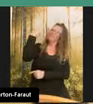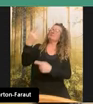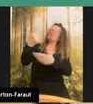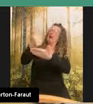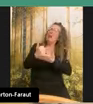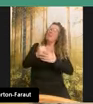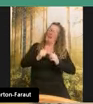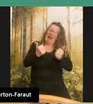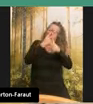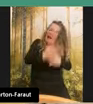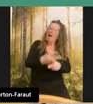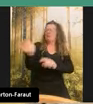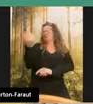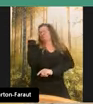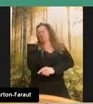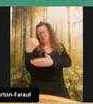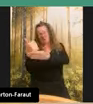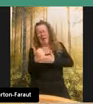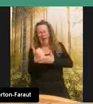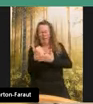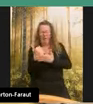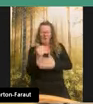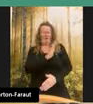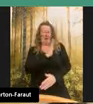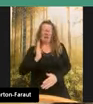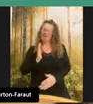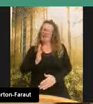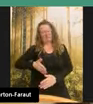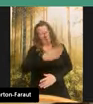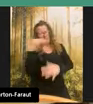healthcare, the call to help with military, with fighting,